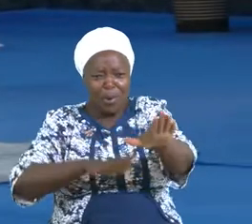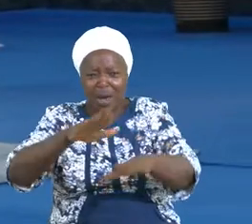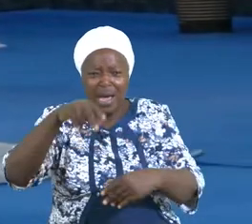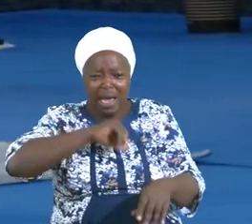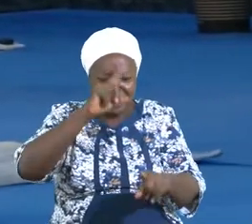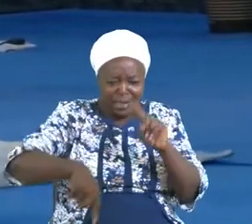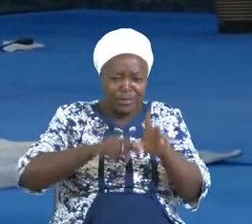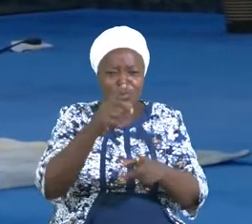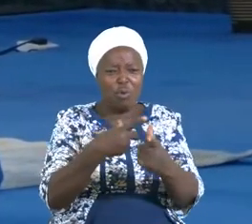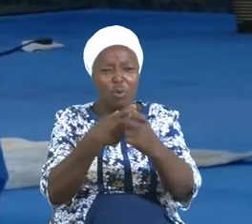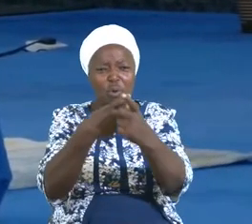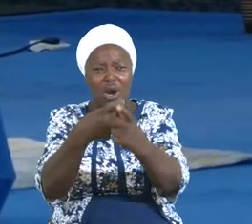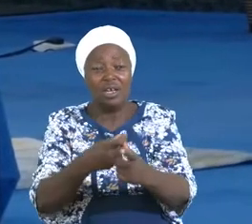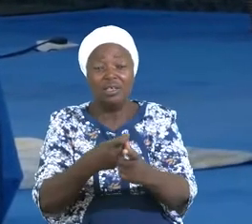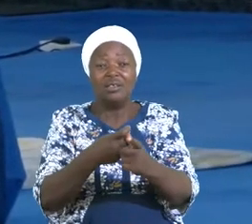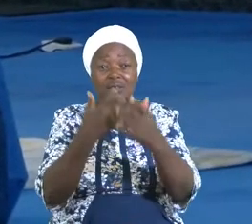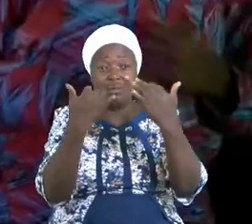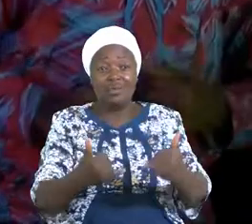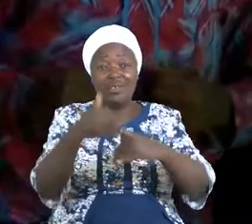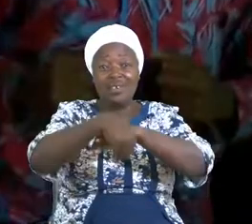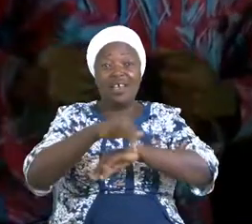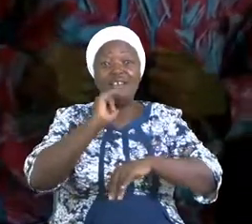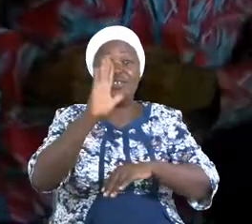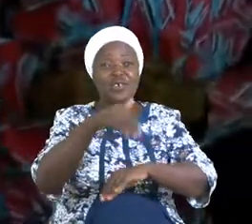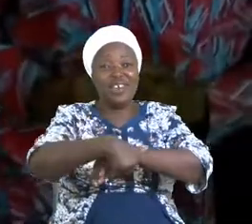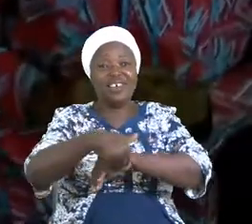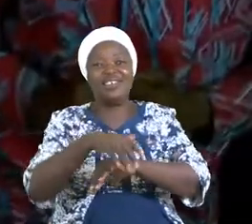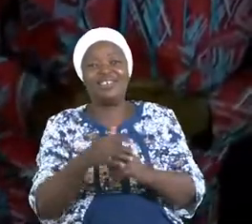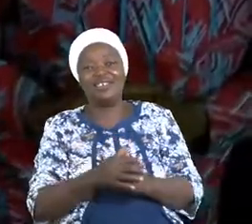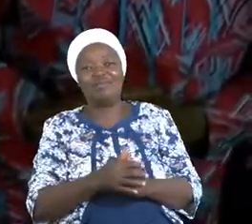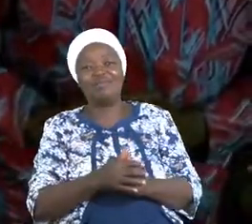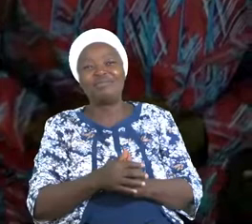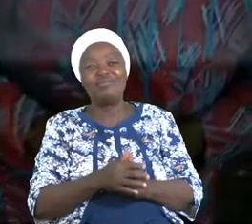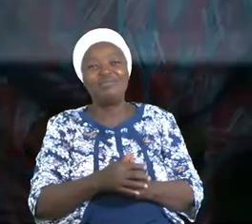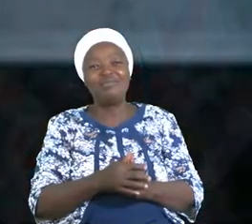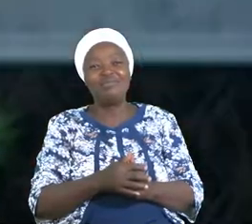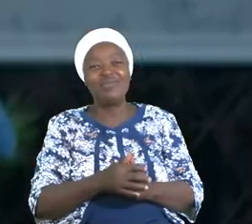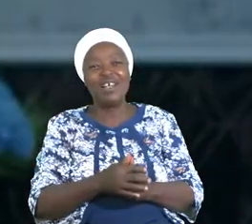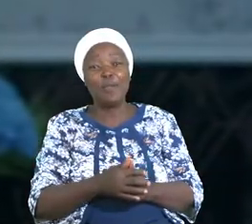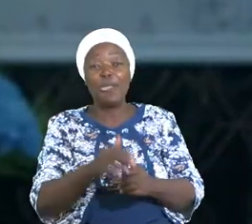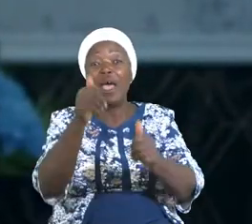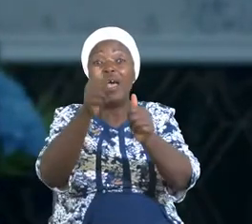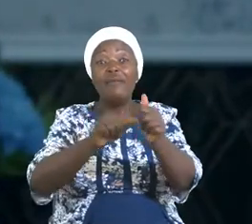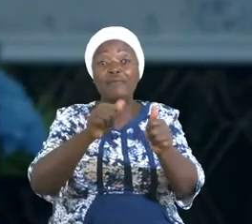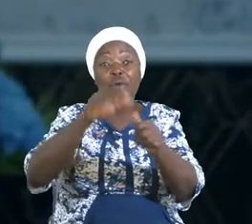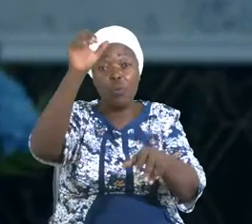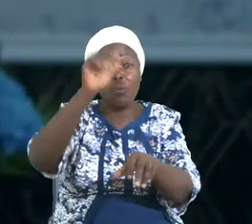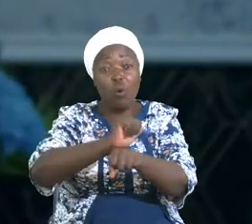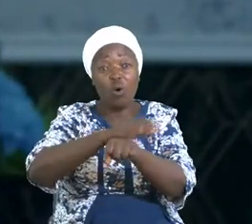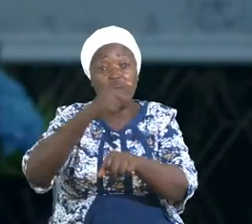run. Tonight is your night. Every work of the devil,